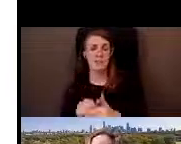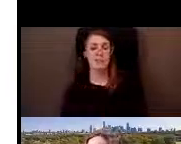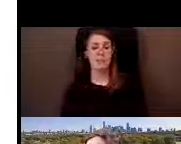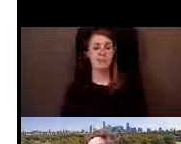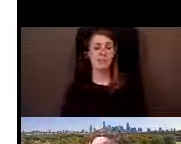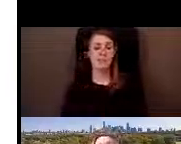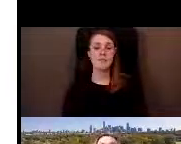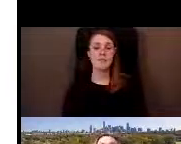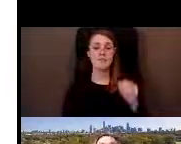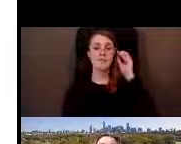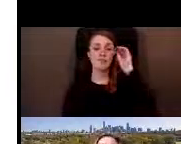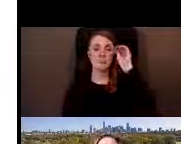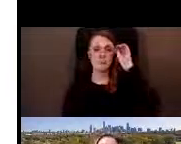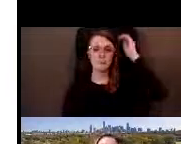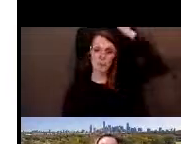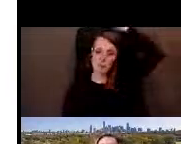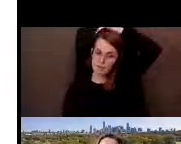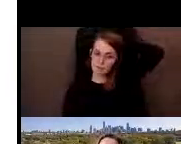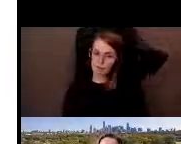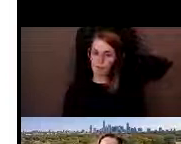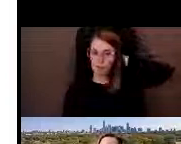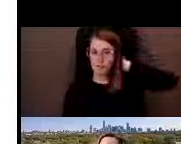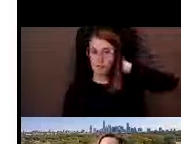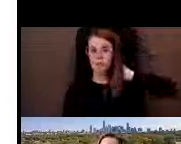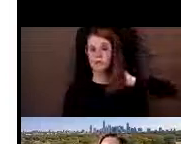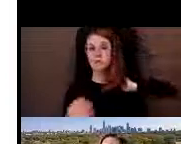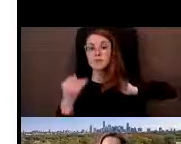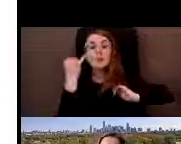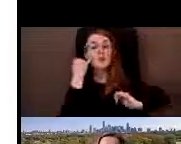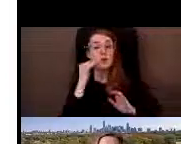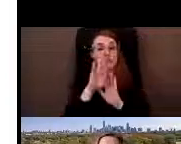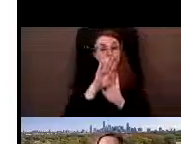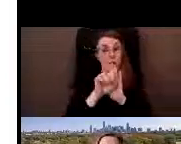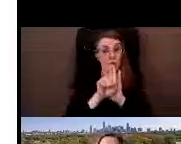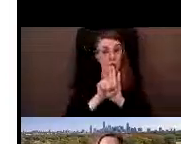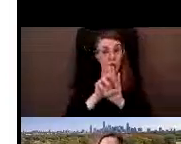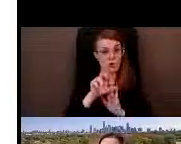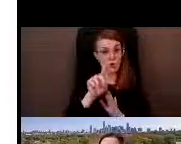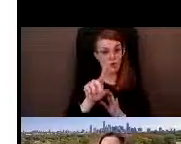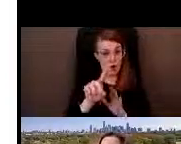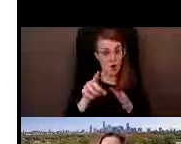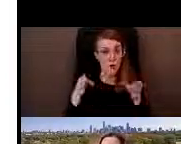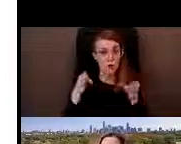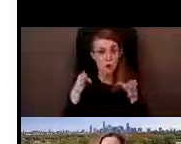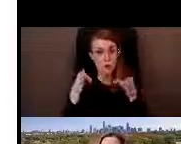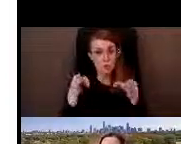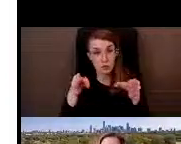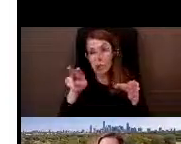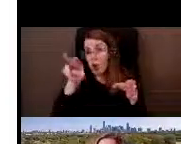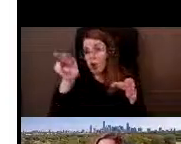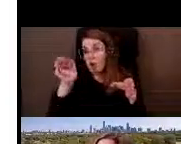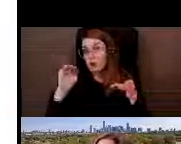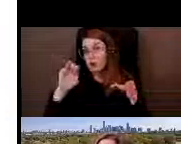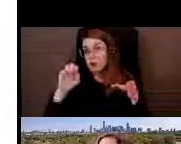So this is a section, if you took a knife and cut Barton Springs Road widthwise, so you're looking towards Mopac, here's